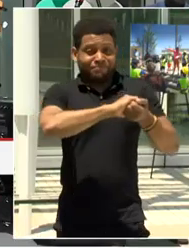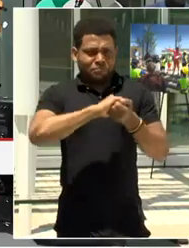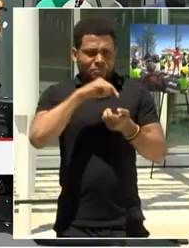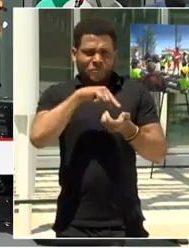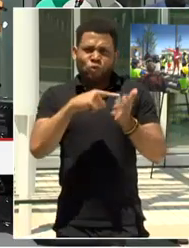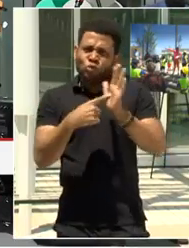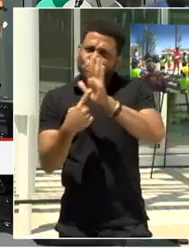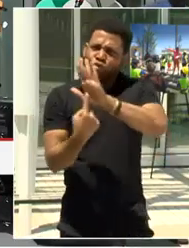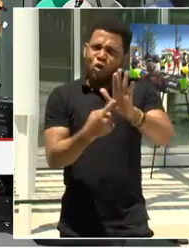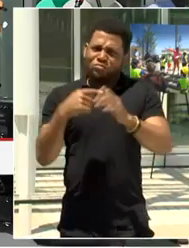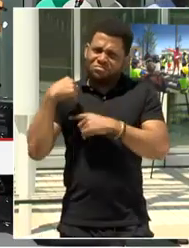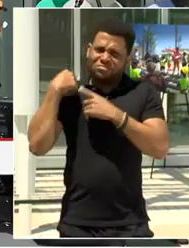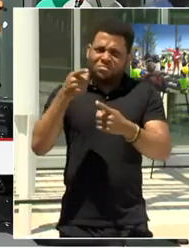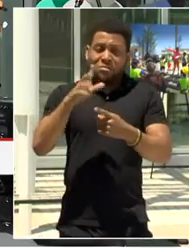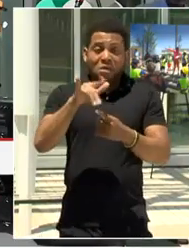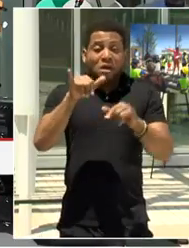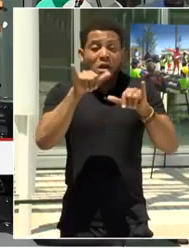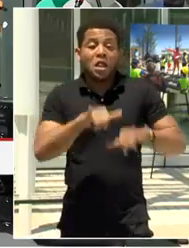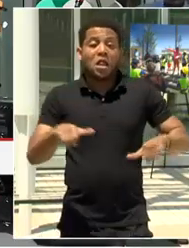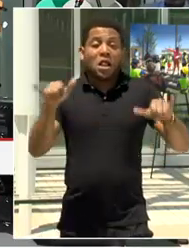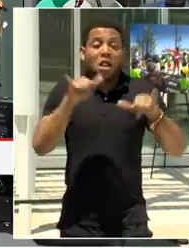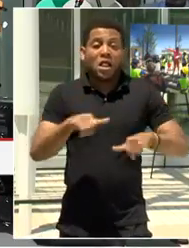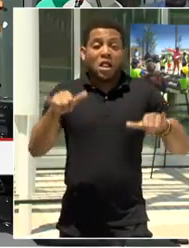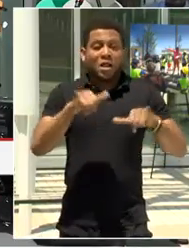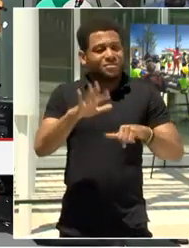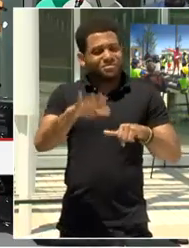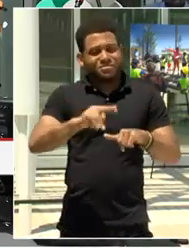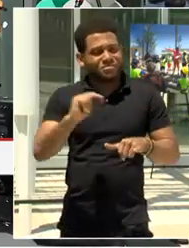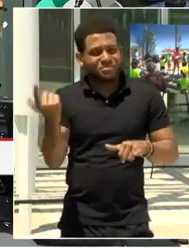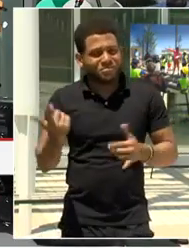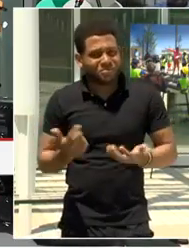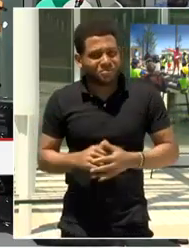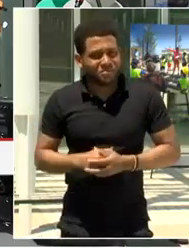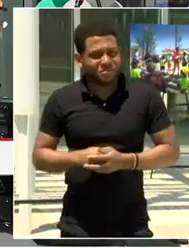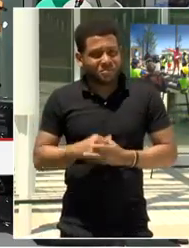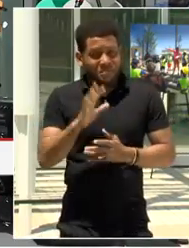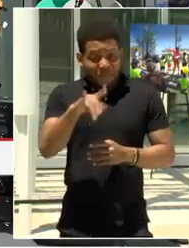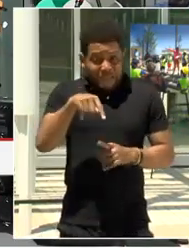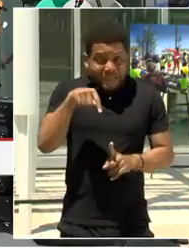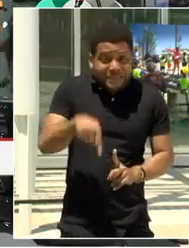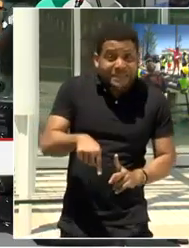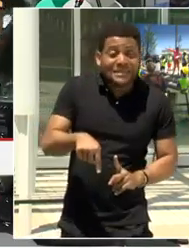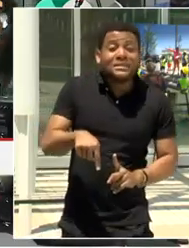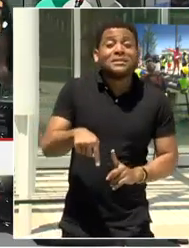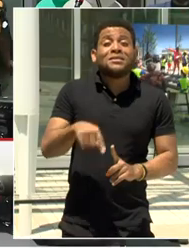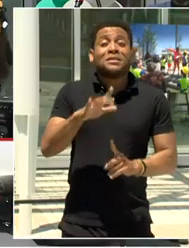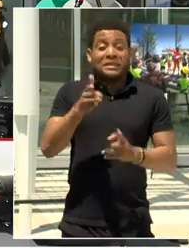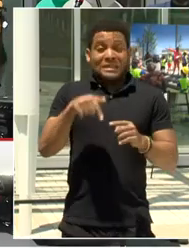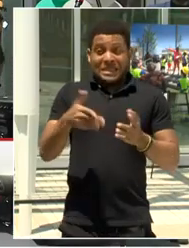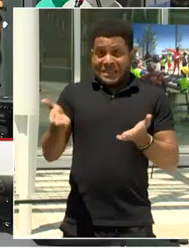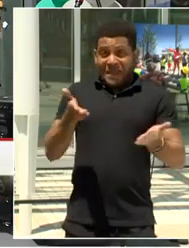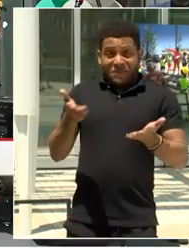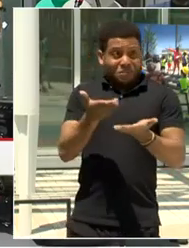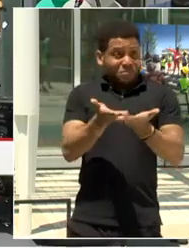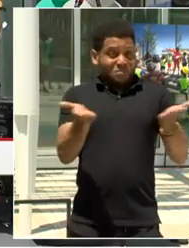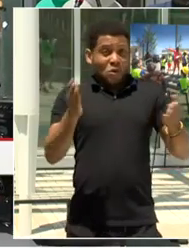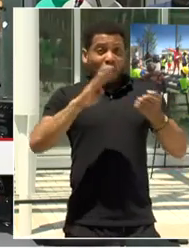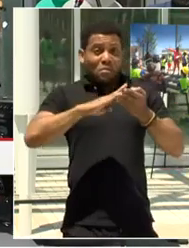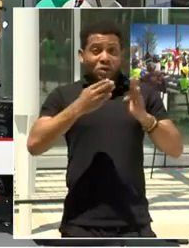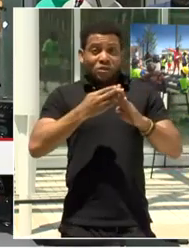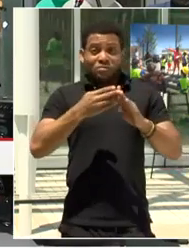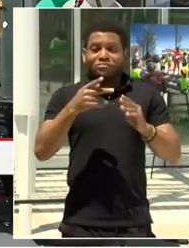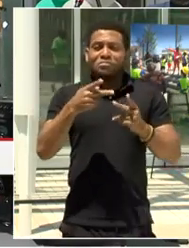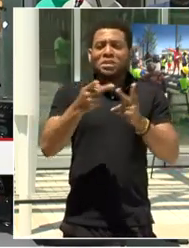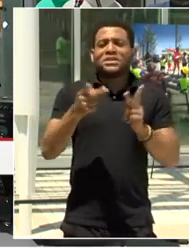We wanted a site that would truly serve the need of the community for a place to live, work,